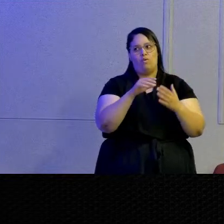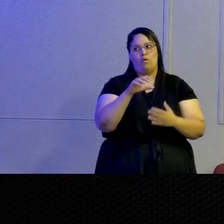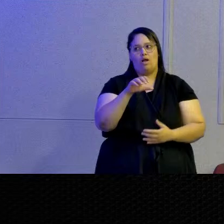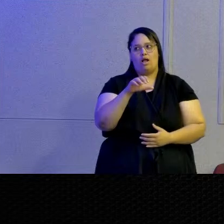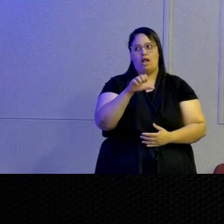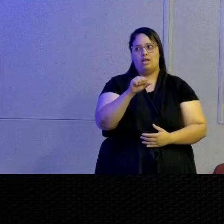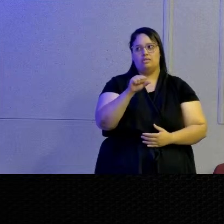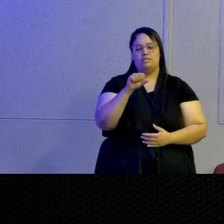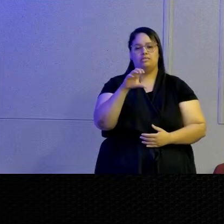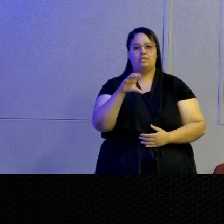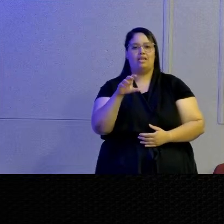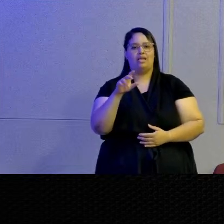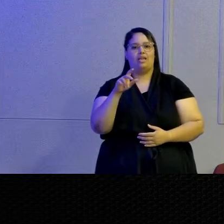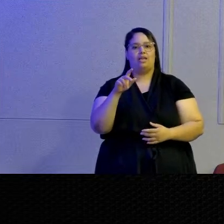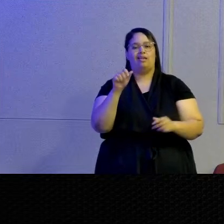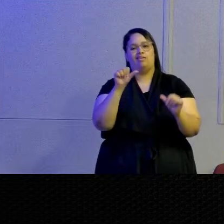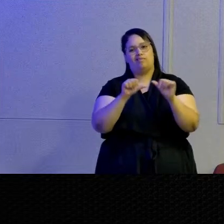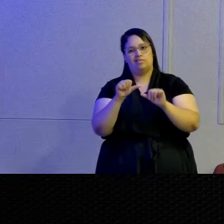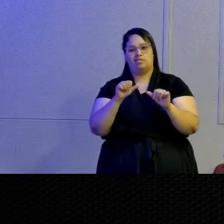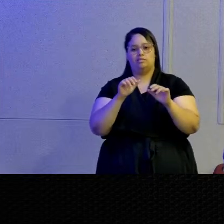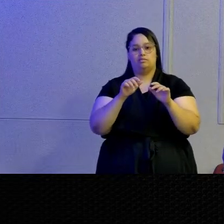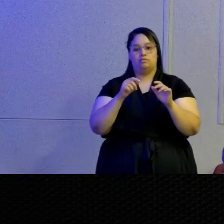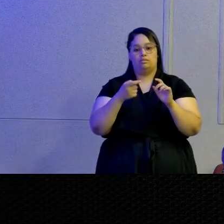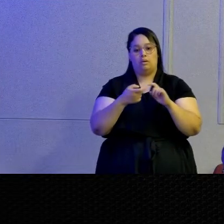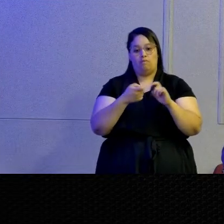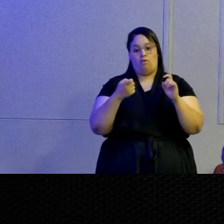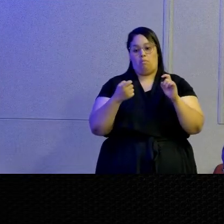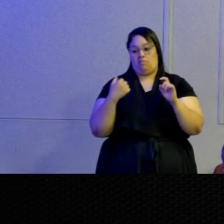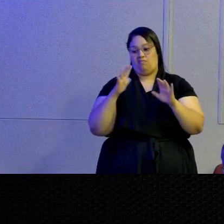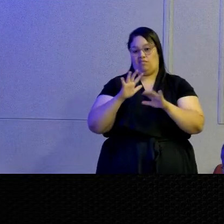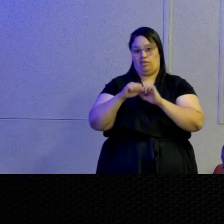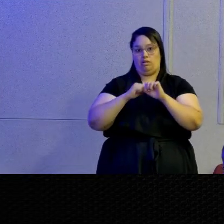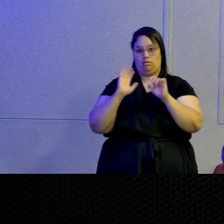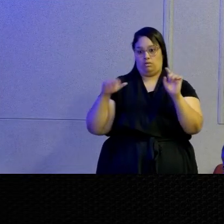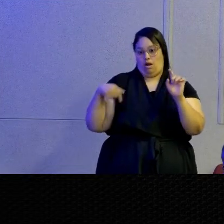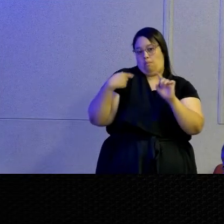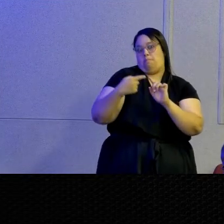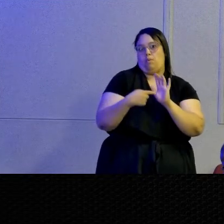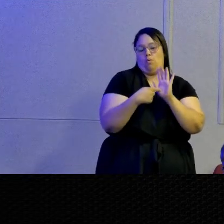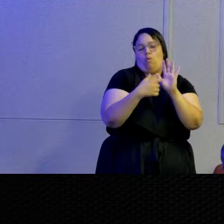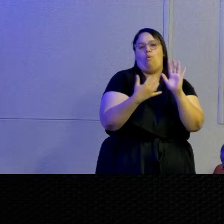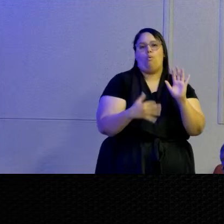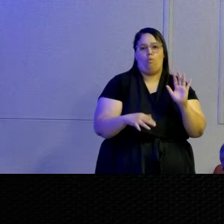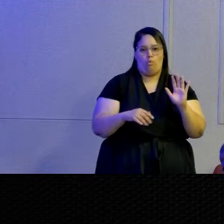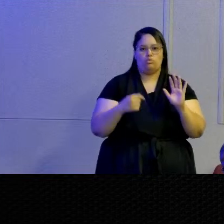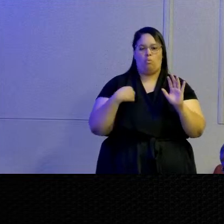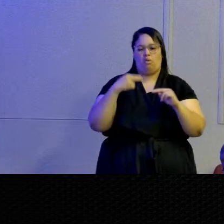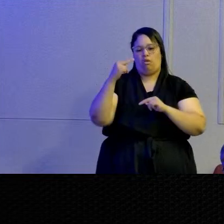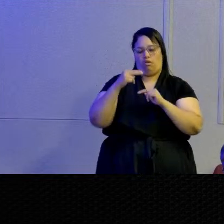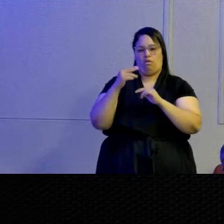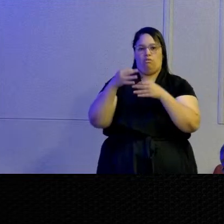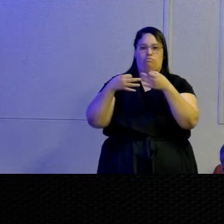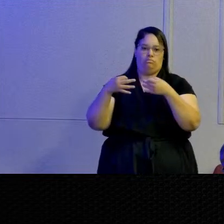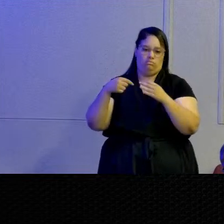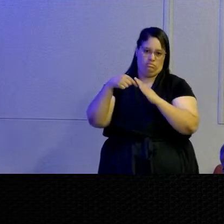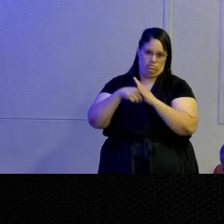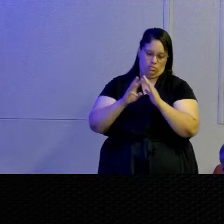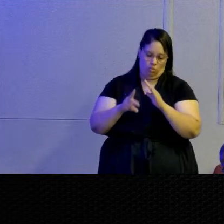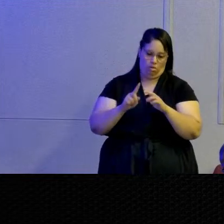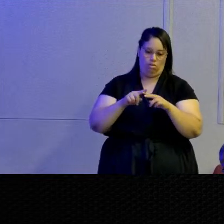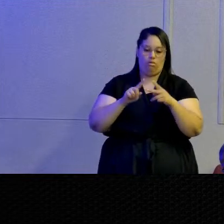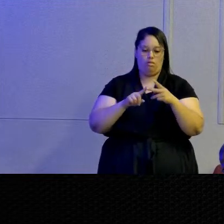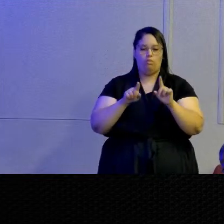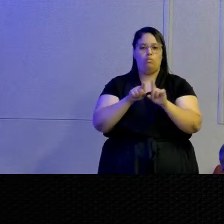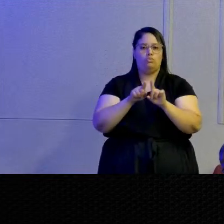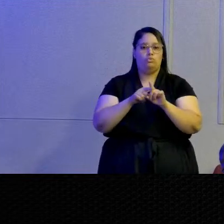last 15 years. So I'll discuss a bit the run-up to that, and I will also discuss the puzzles that